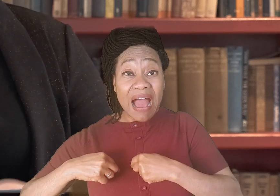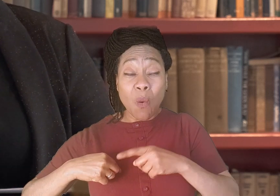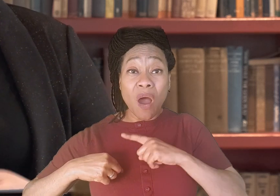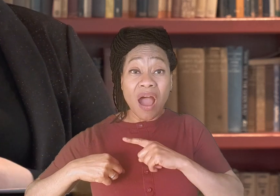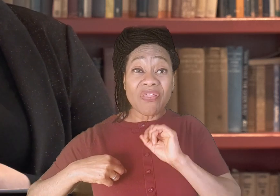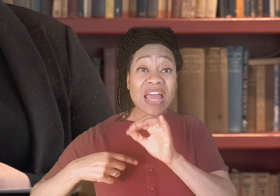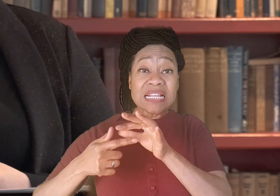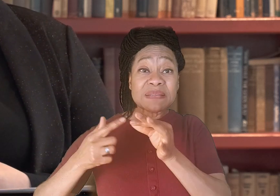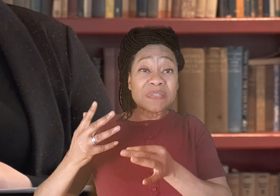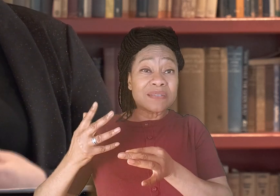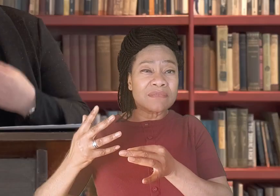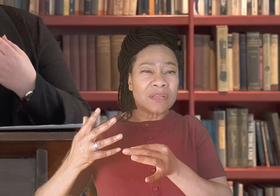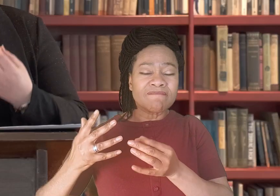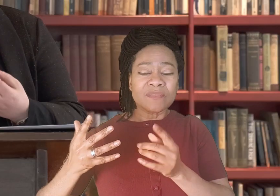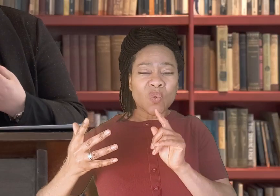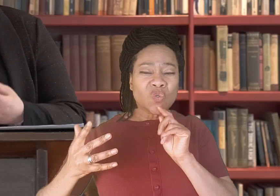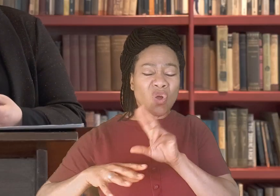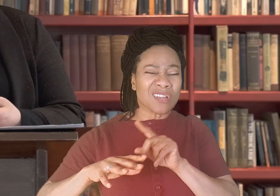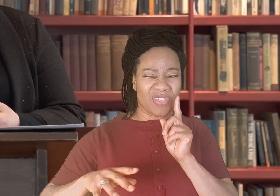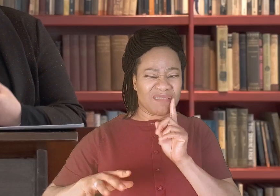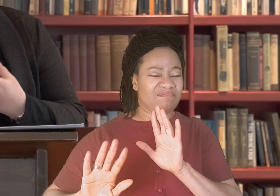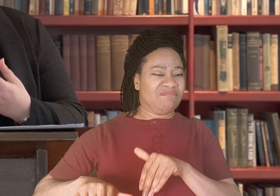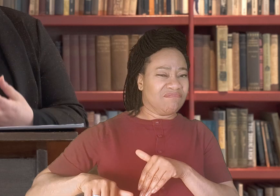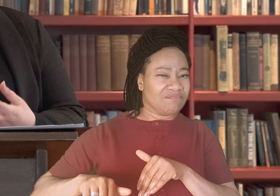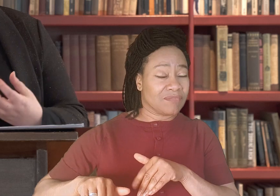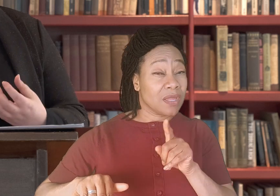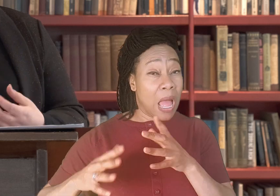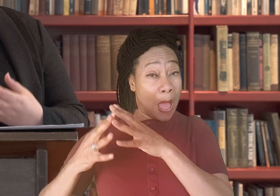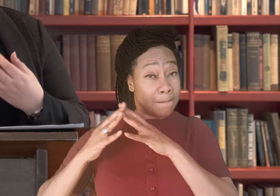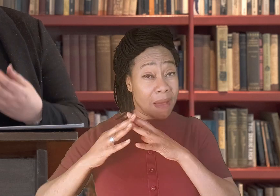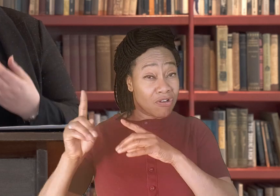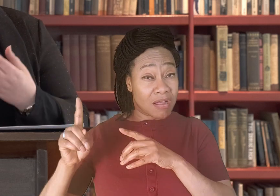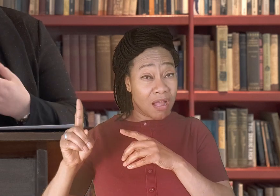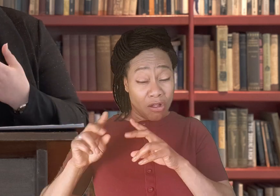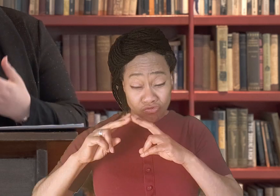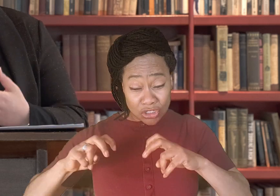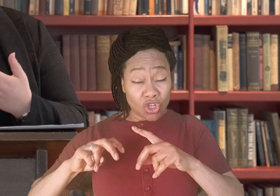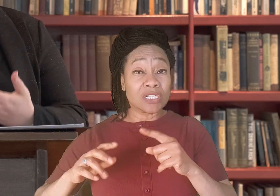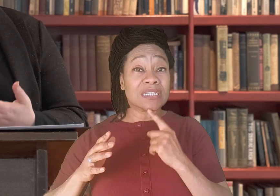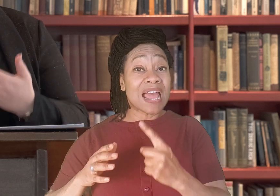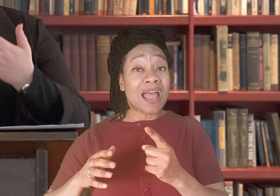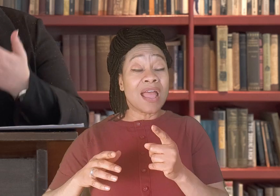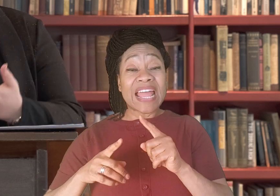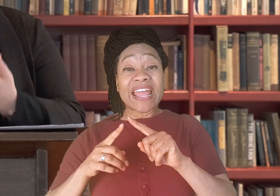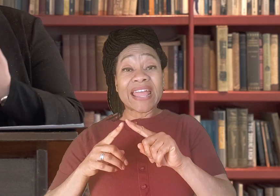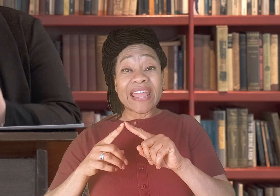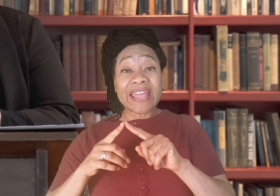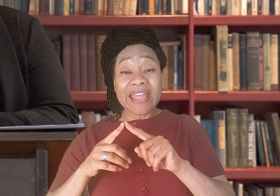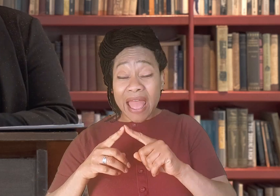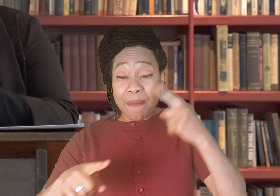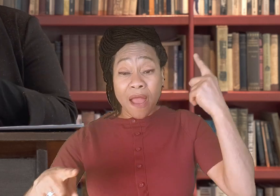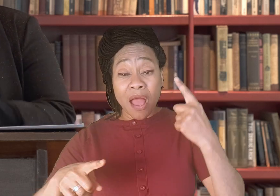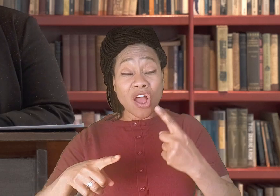aren't taken seriously. Studies in the US show women on average wait 30 minutes longer than men to be prescribed